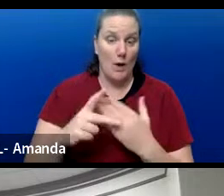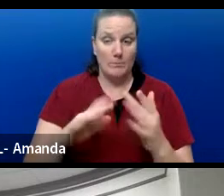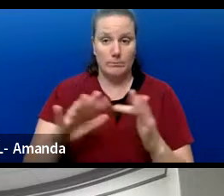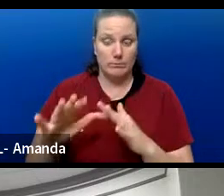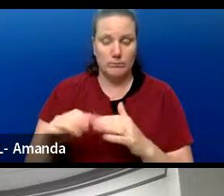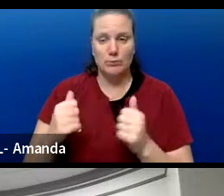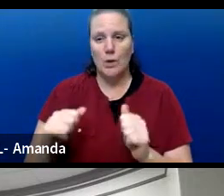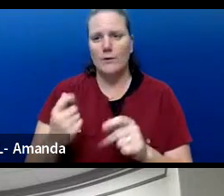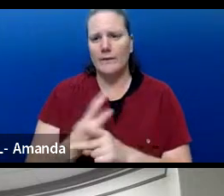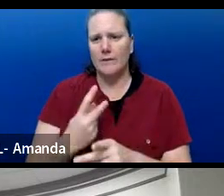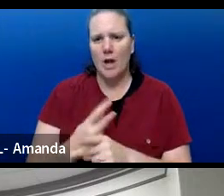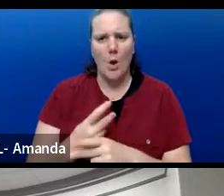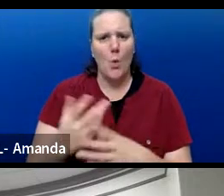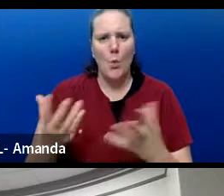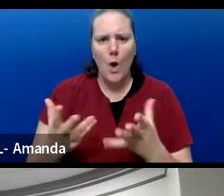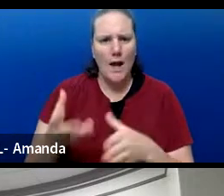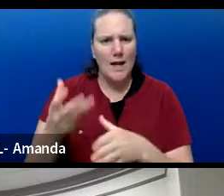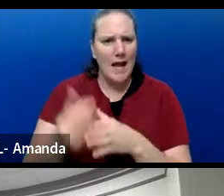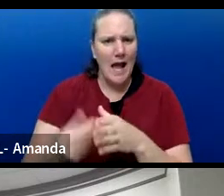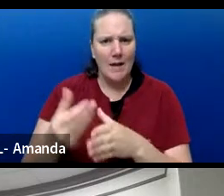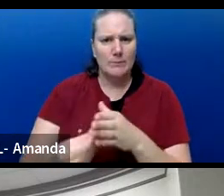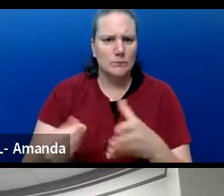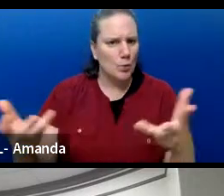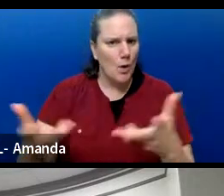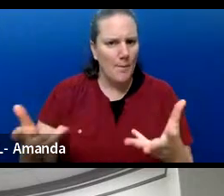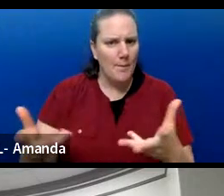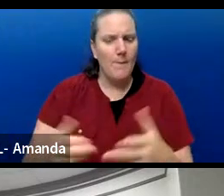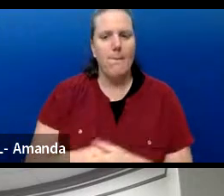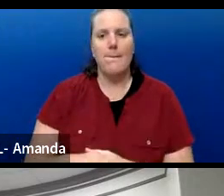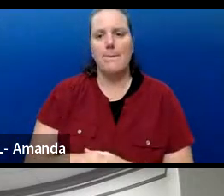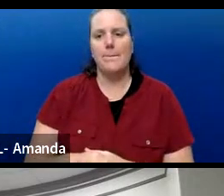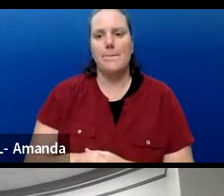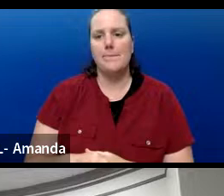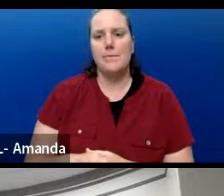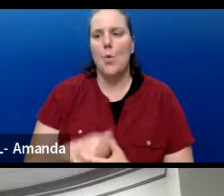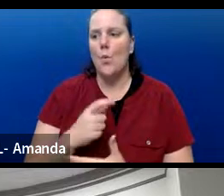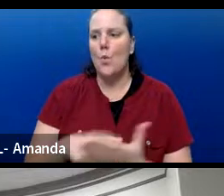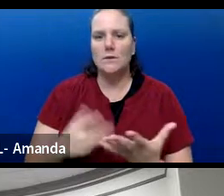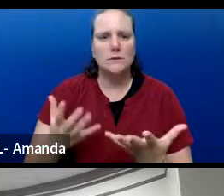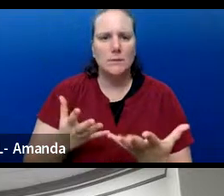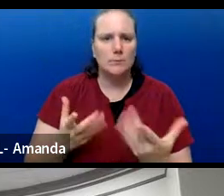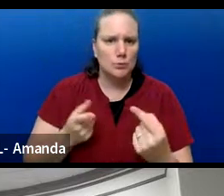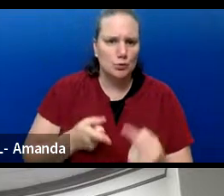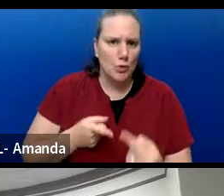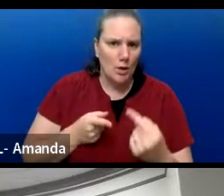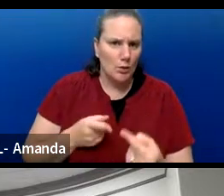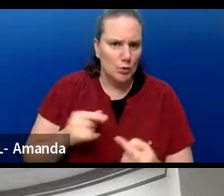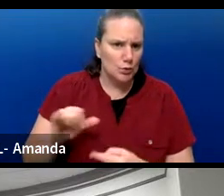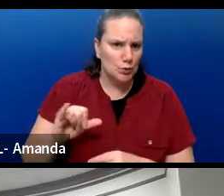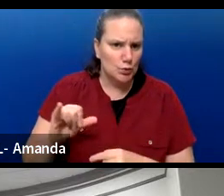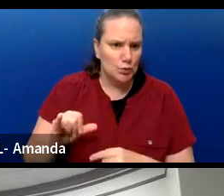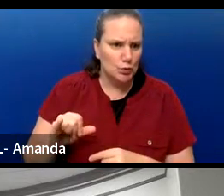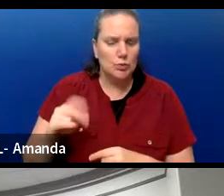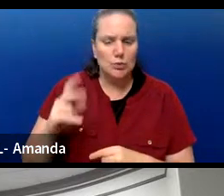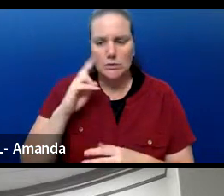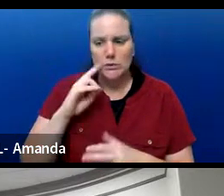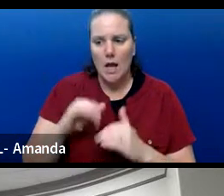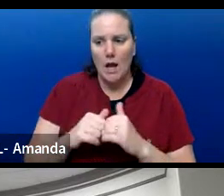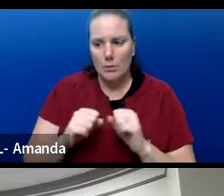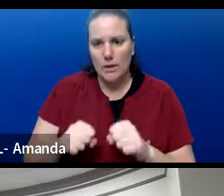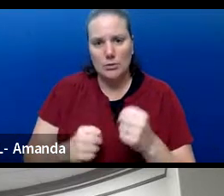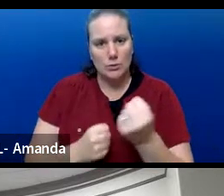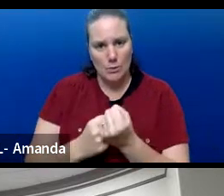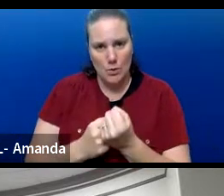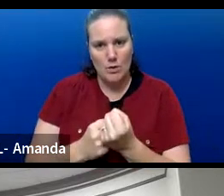trying to figure out what are the gaps and what are some of the struggles to see how we can support